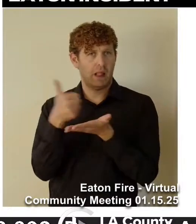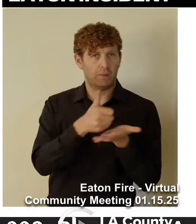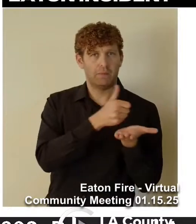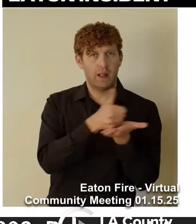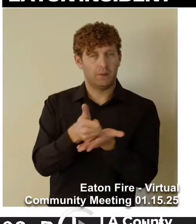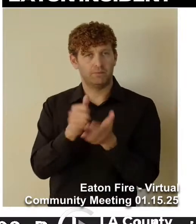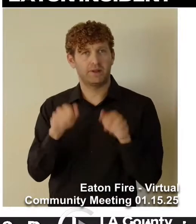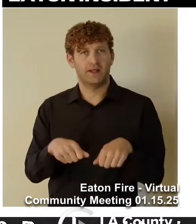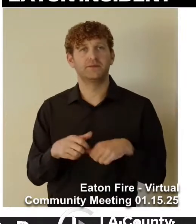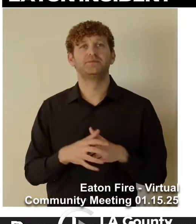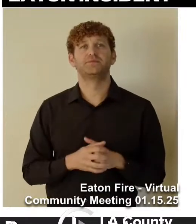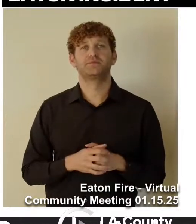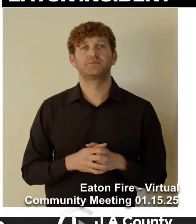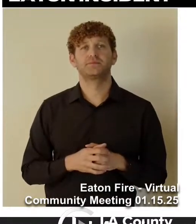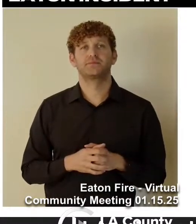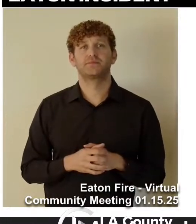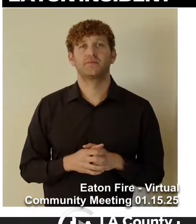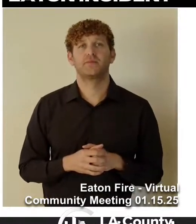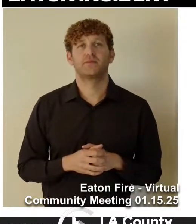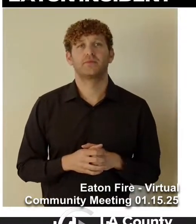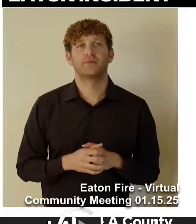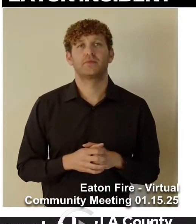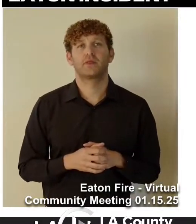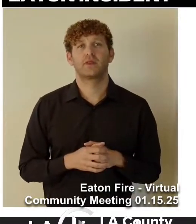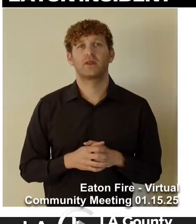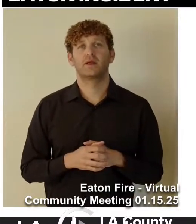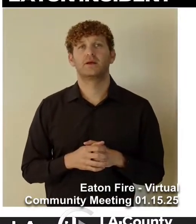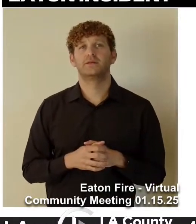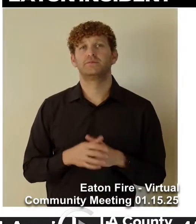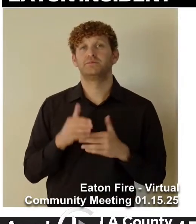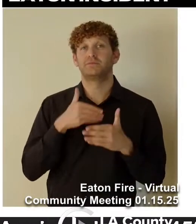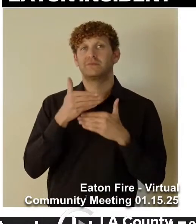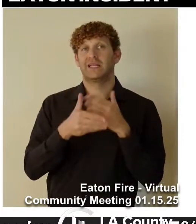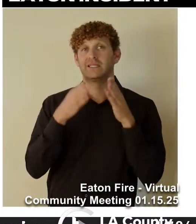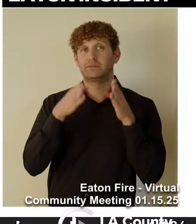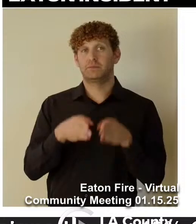Thank you. Next up, our incident commanders, Kevin Bohal and Alex Macbeth.